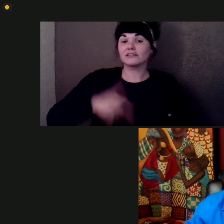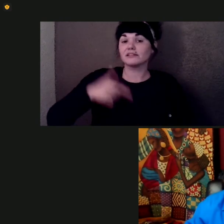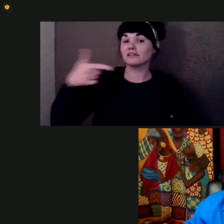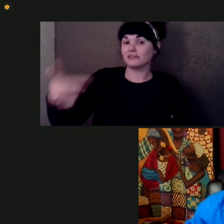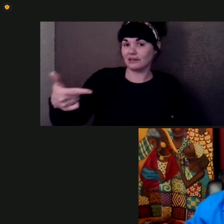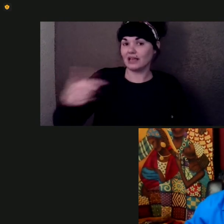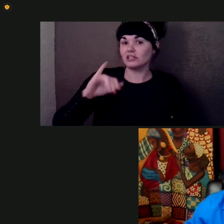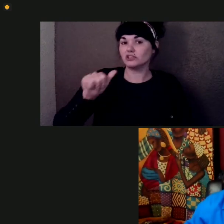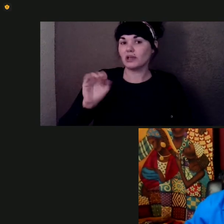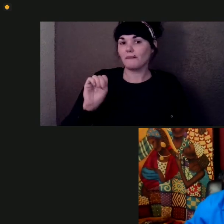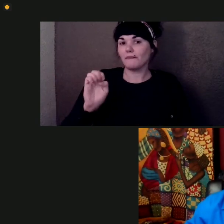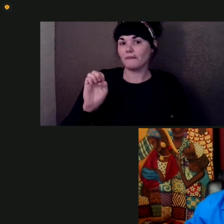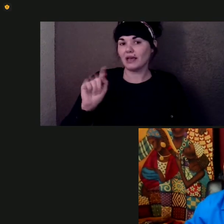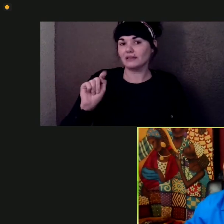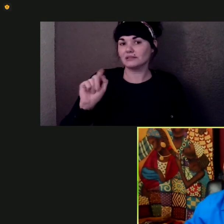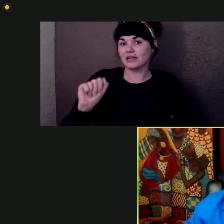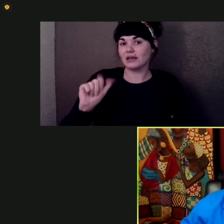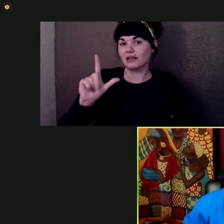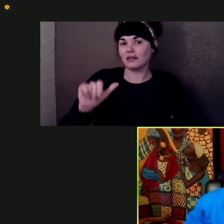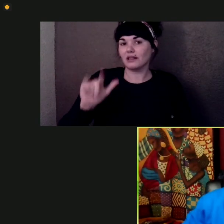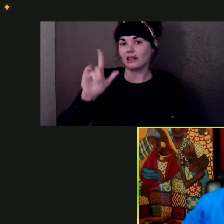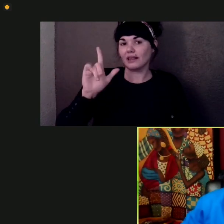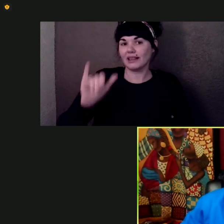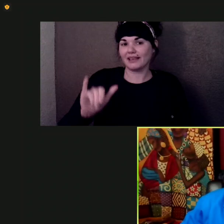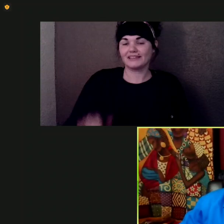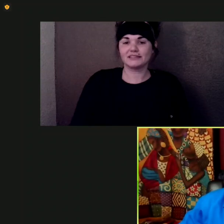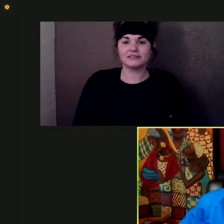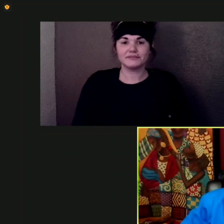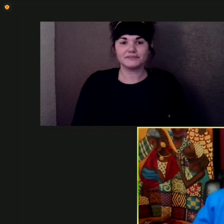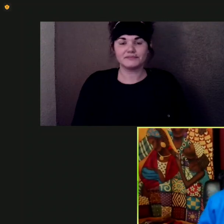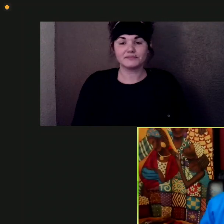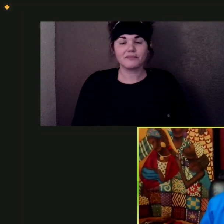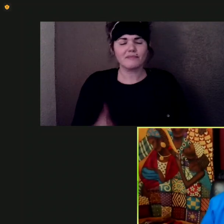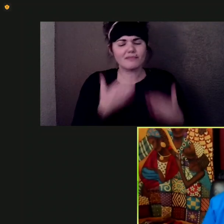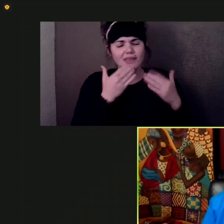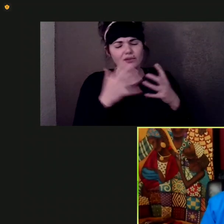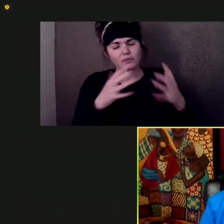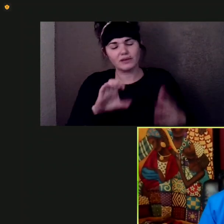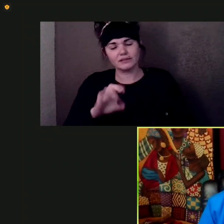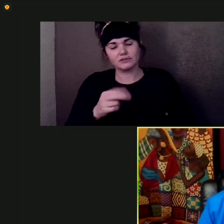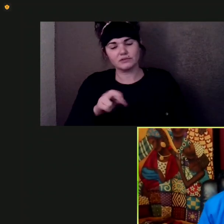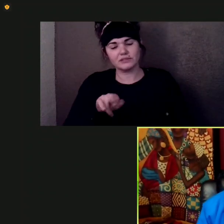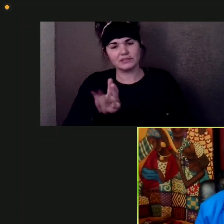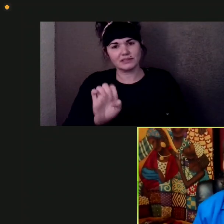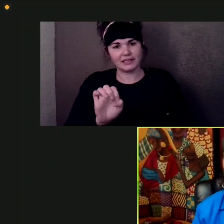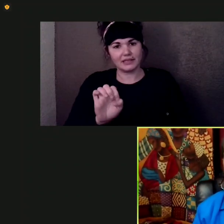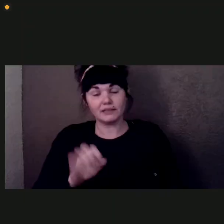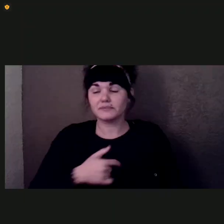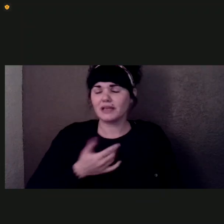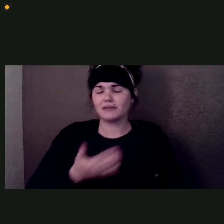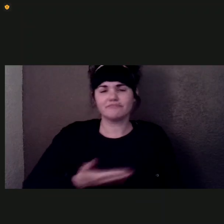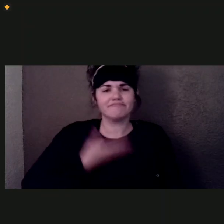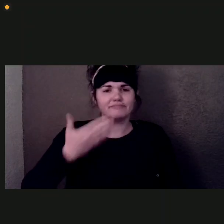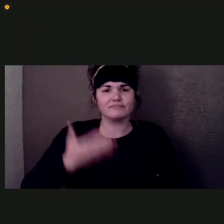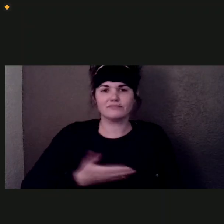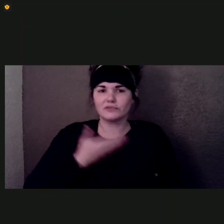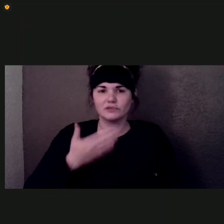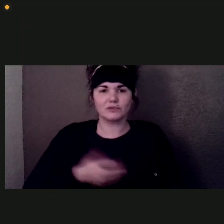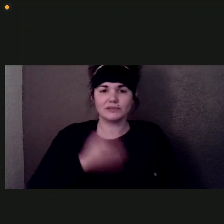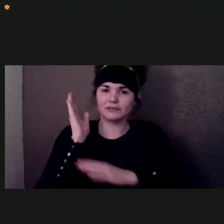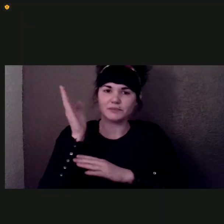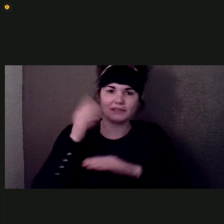Jametta. Thanks so much, Christine. And it's a joy to follow up from Rajeshri who wonderfully showed a